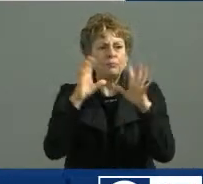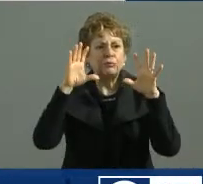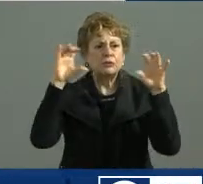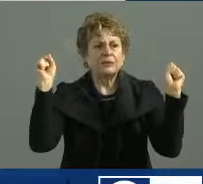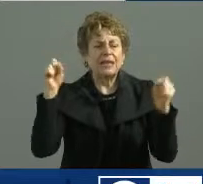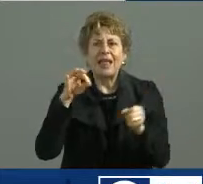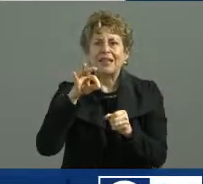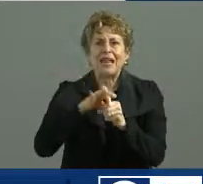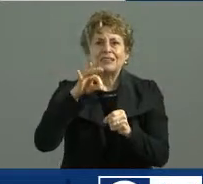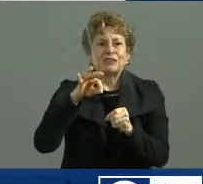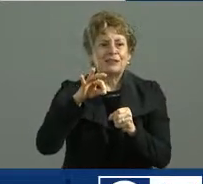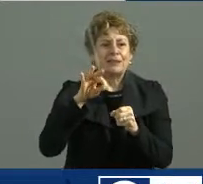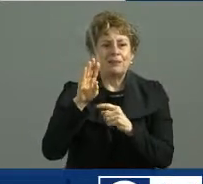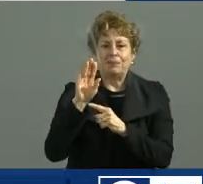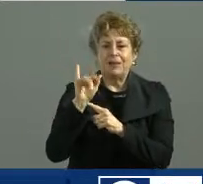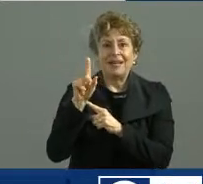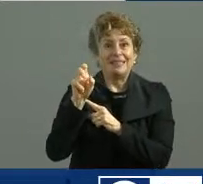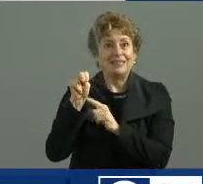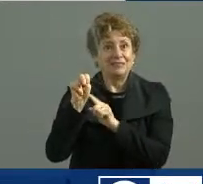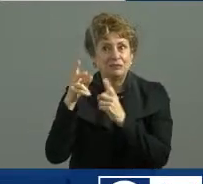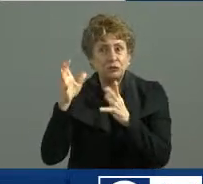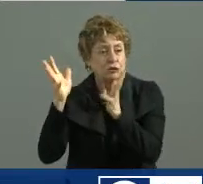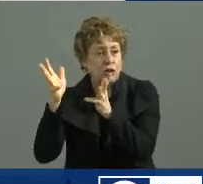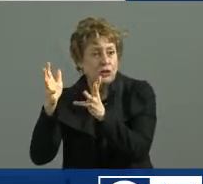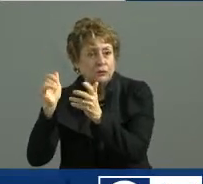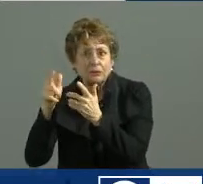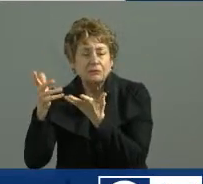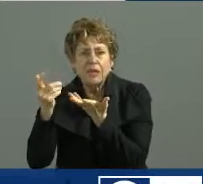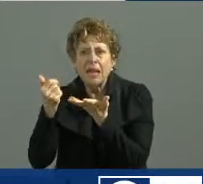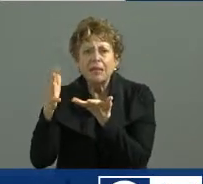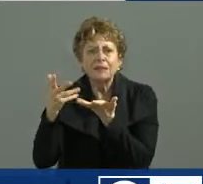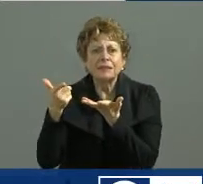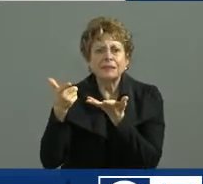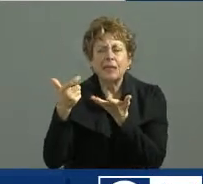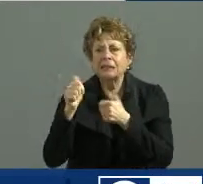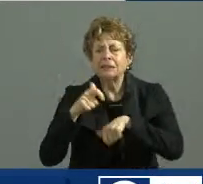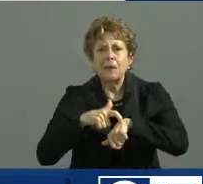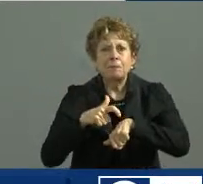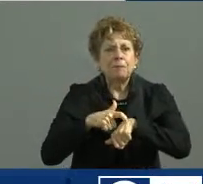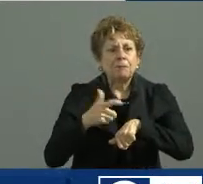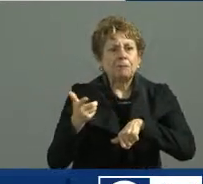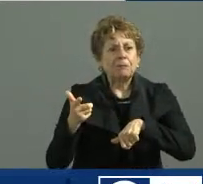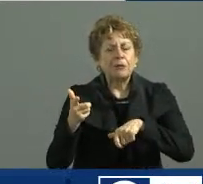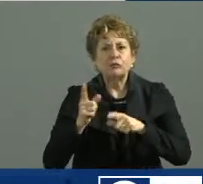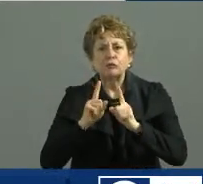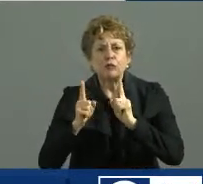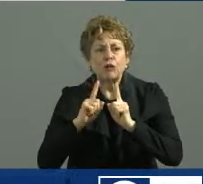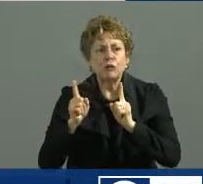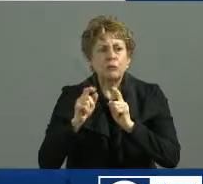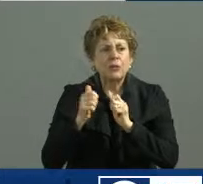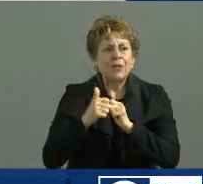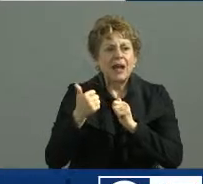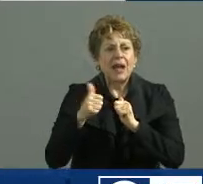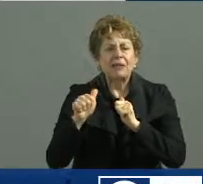the last time you've spoken either personally or in a group setting with General Perna or the other leaders of Operation Warp Speed?